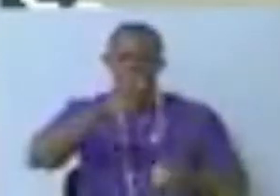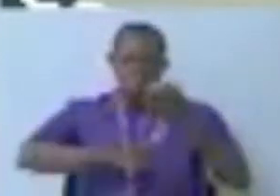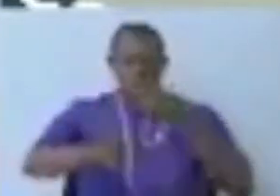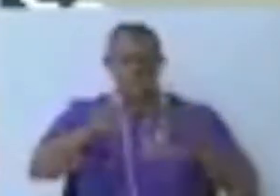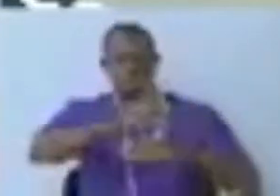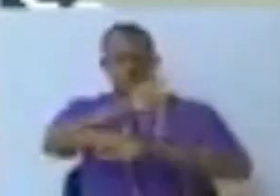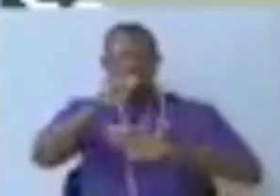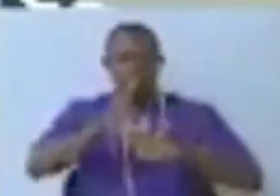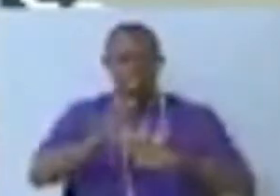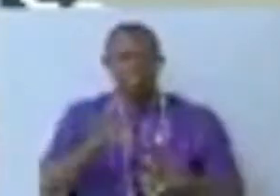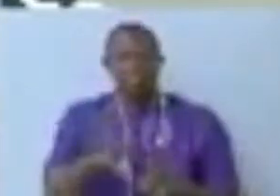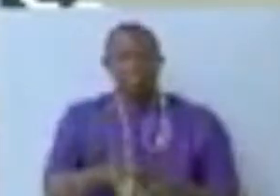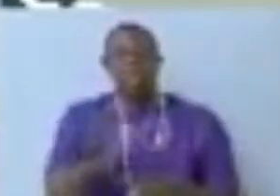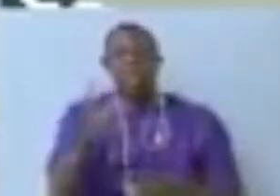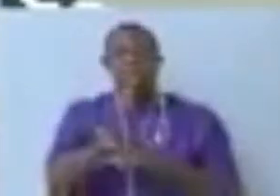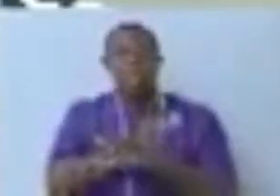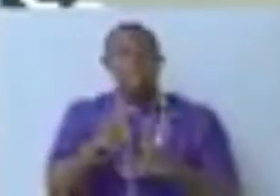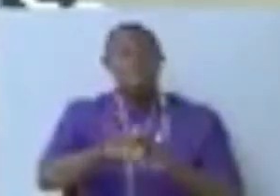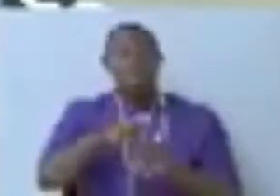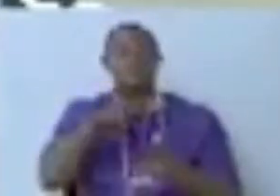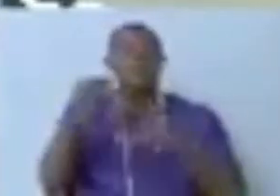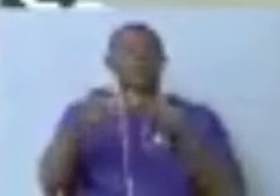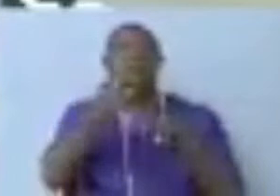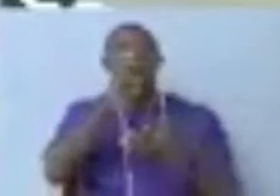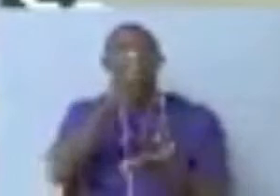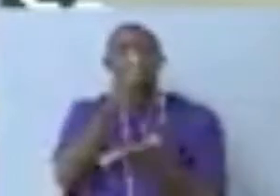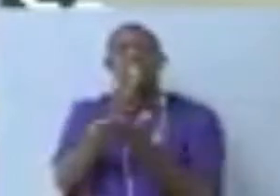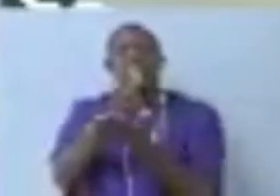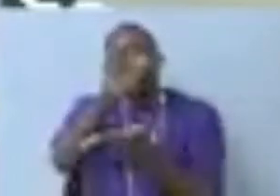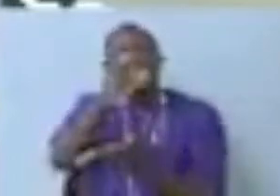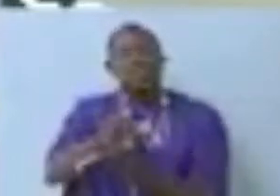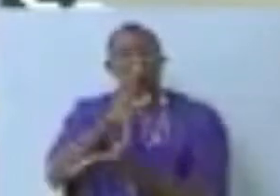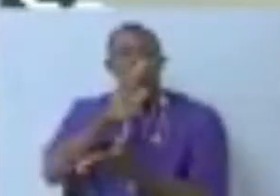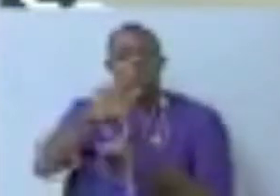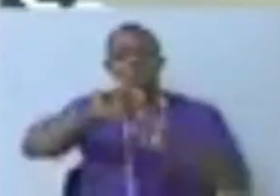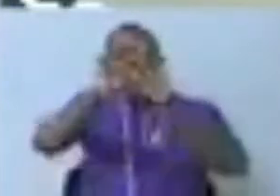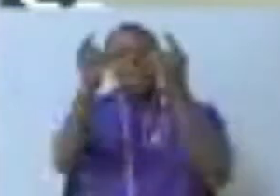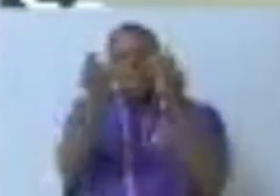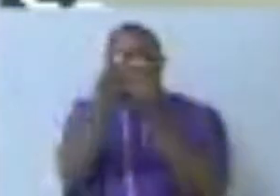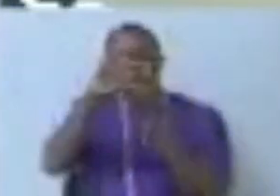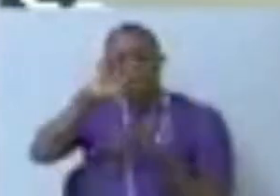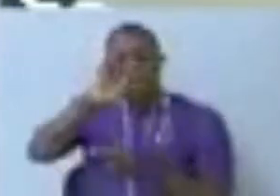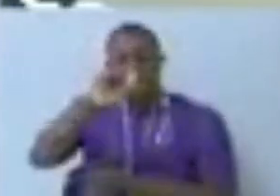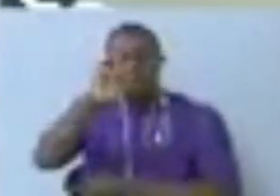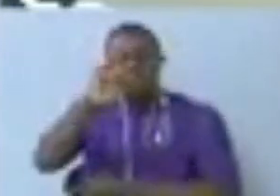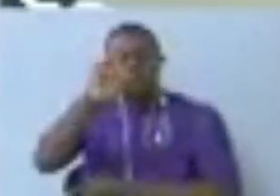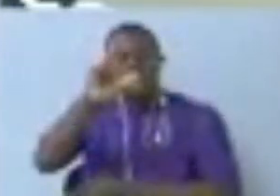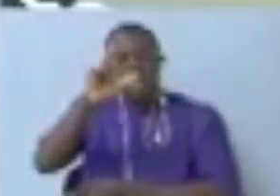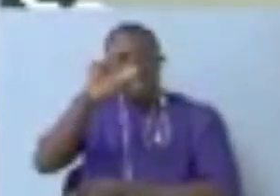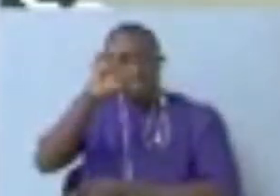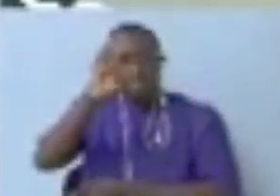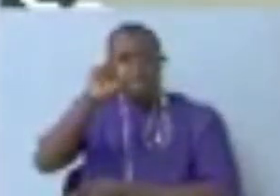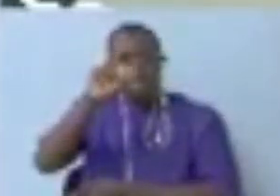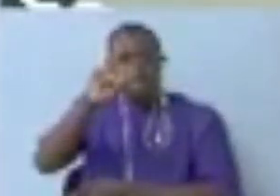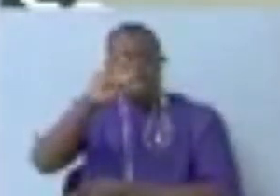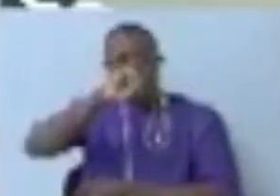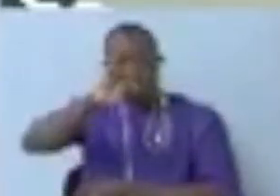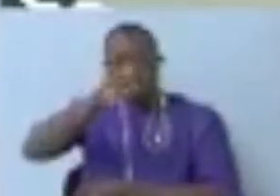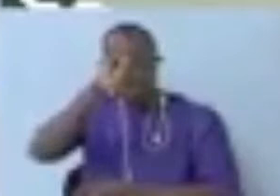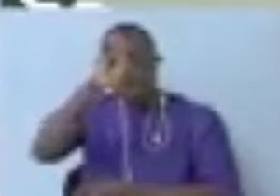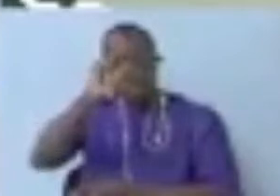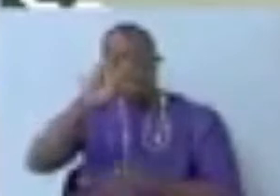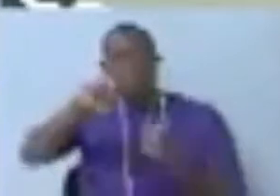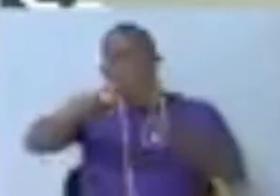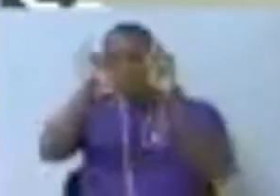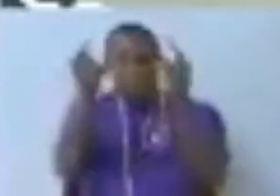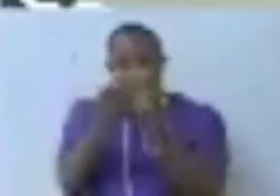said to be witnessed by General Solbaji. Faroning Mayor Mabe, Willem General Solbaji, General Borakoli. General